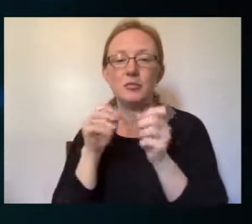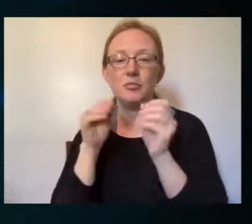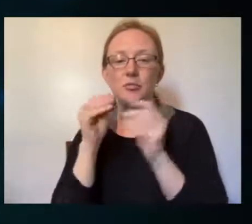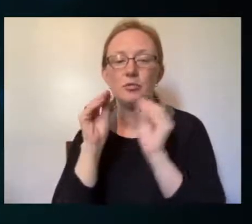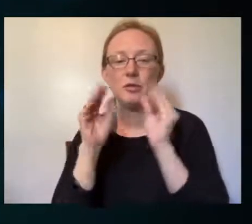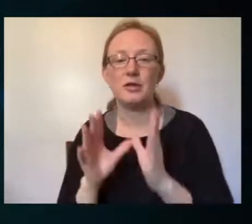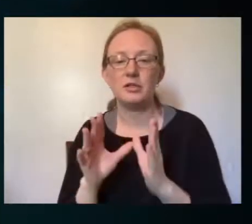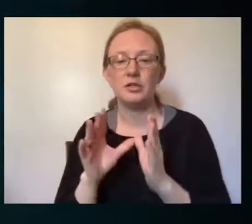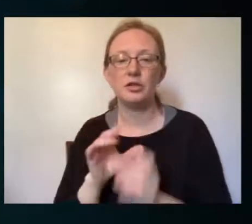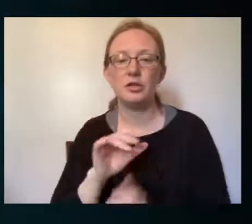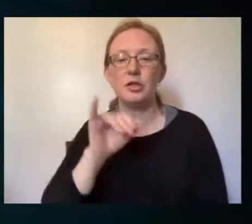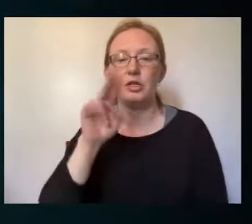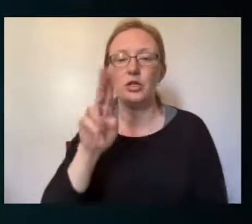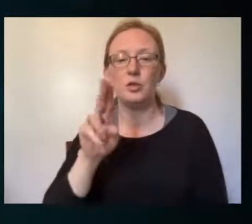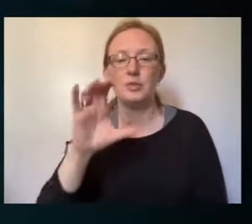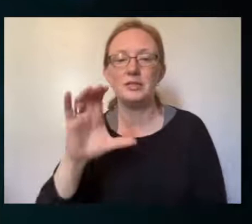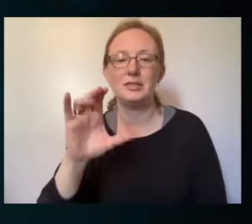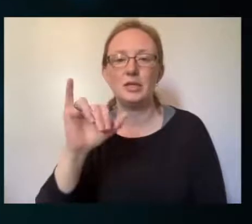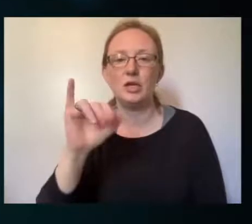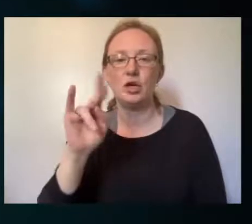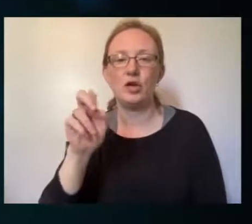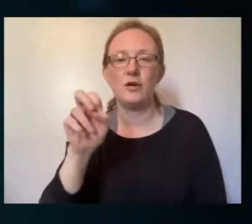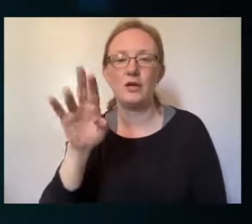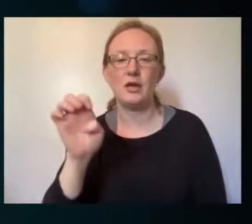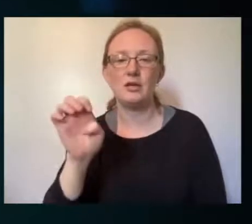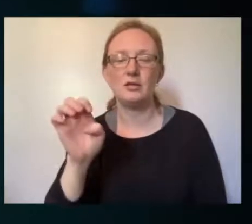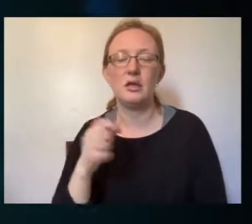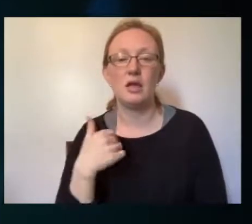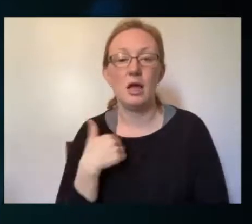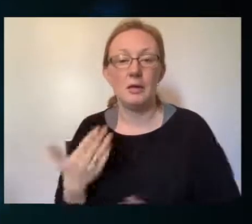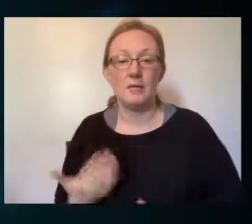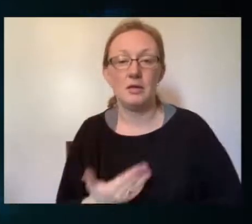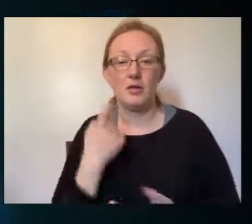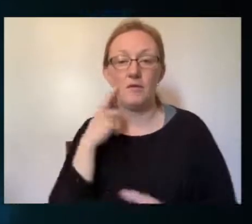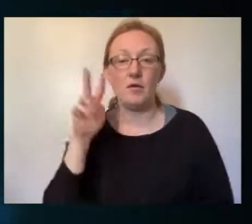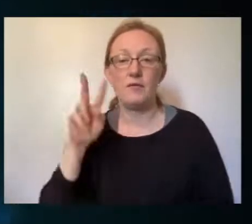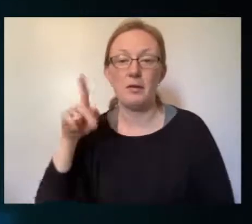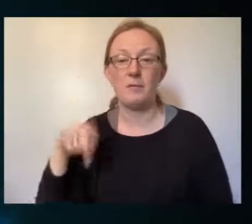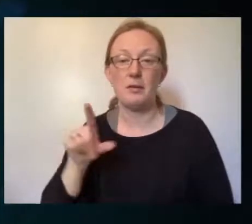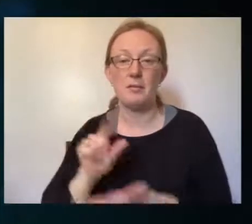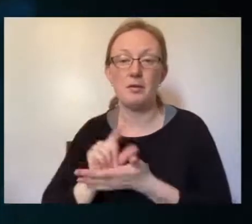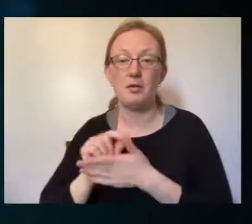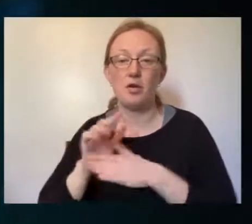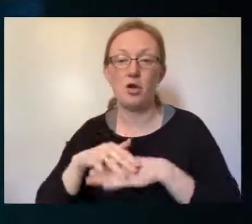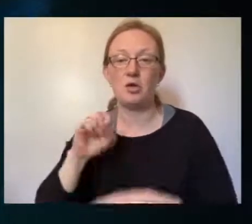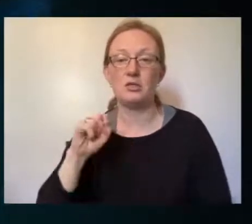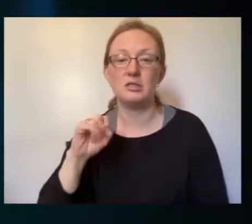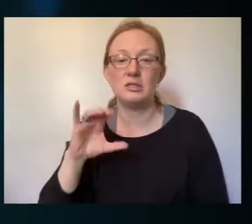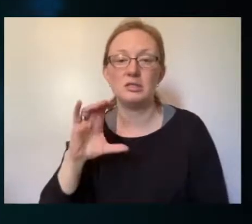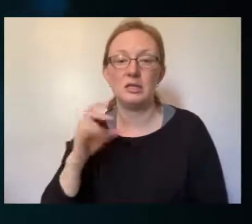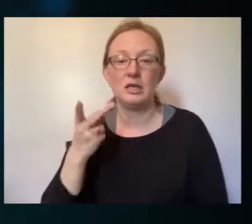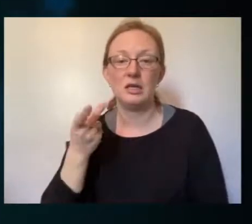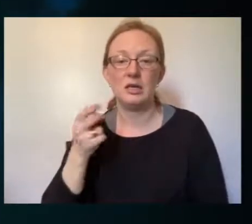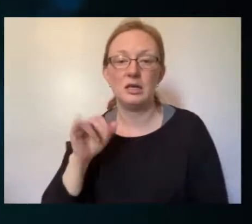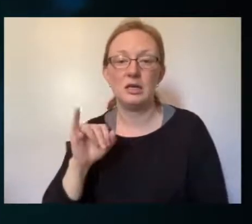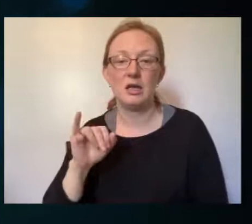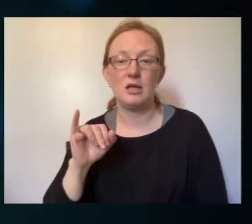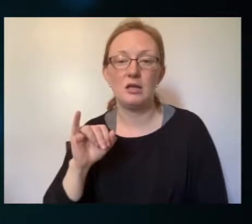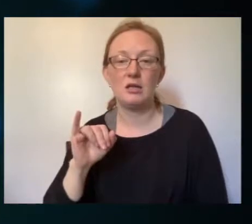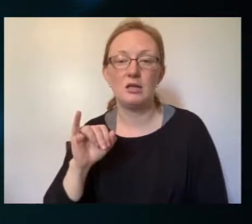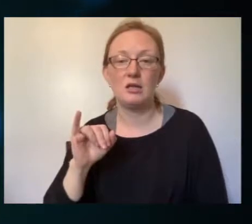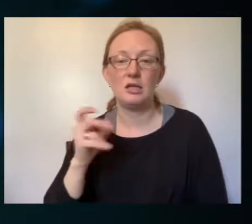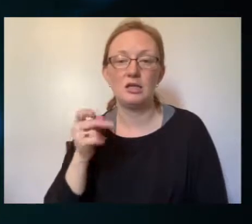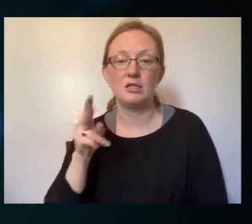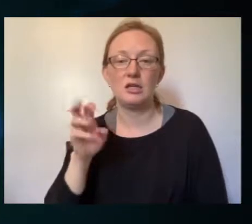Informatics, and I'm here partially in my capacity as the VP of Publications on the SIGCHI Executive Committee, a role that I've been in